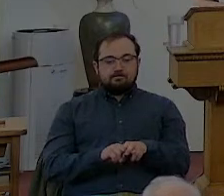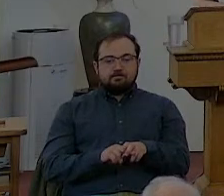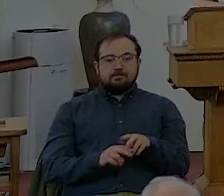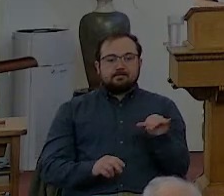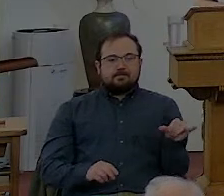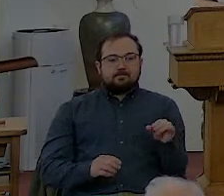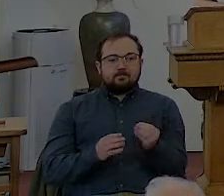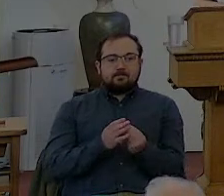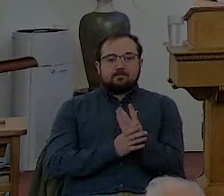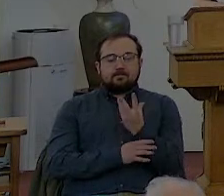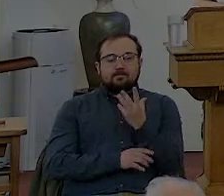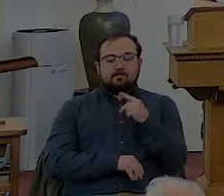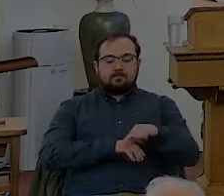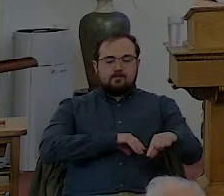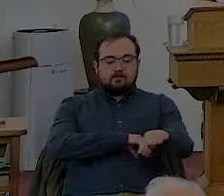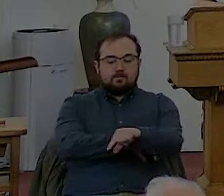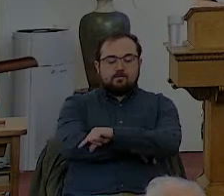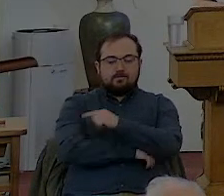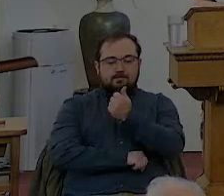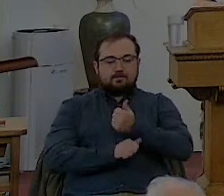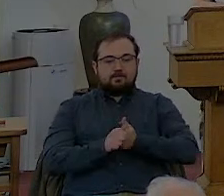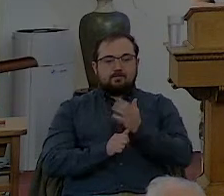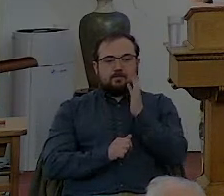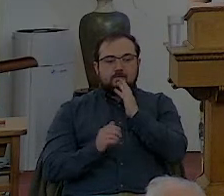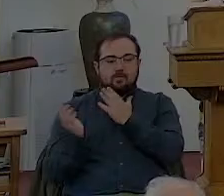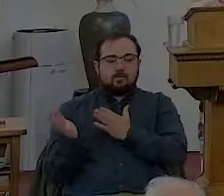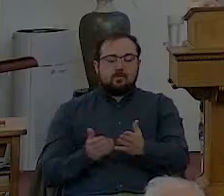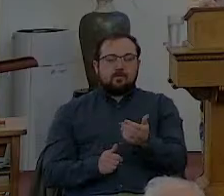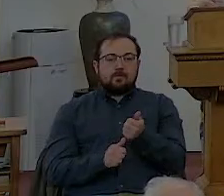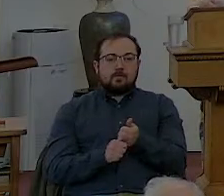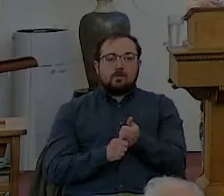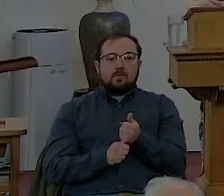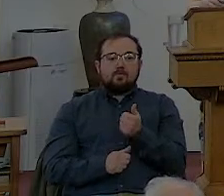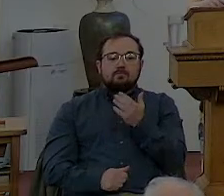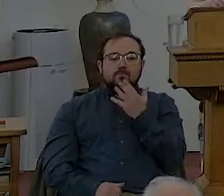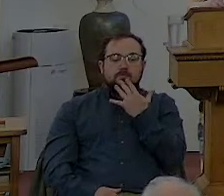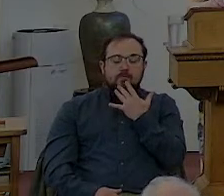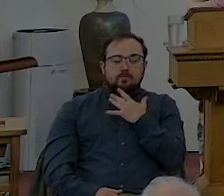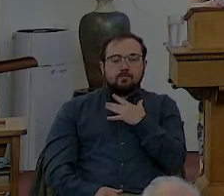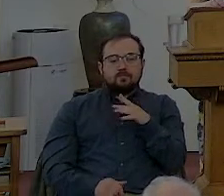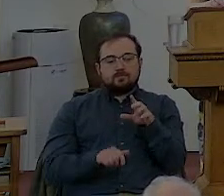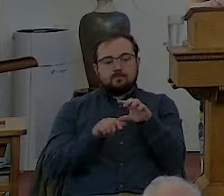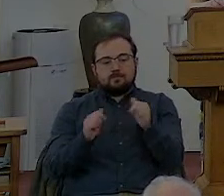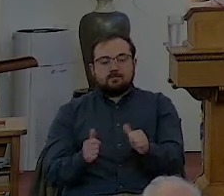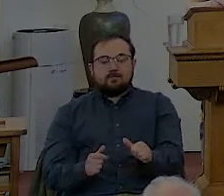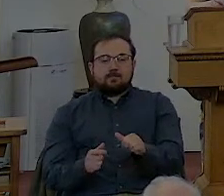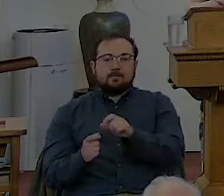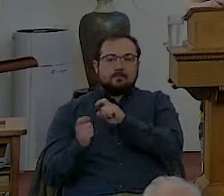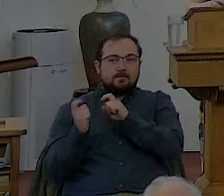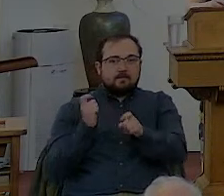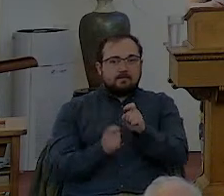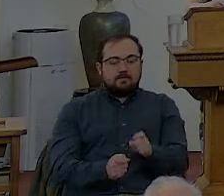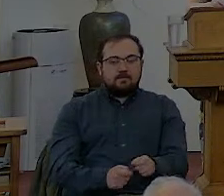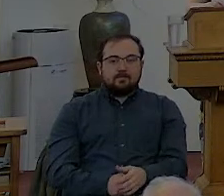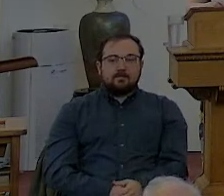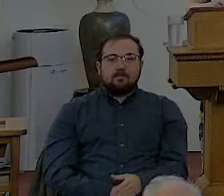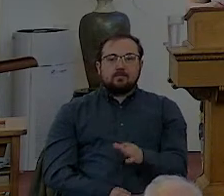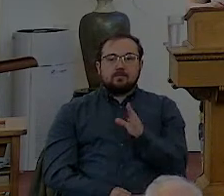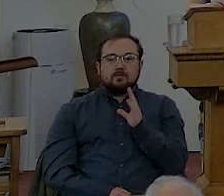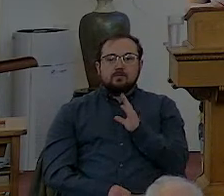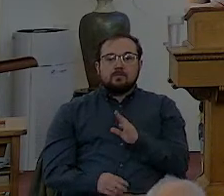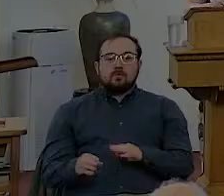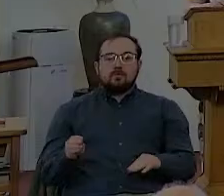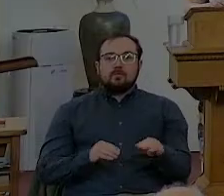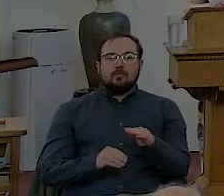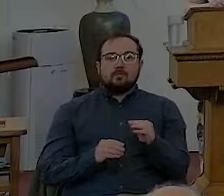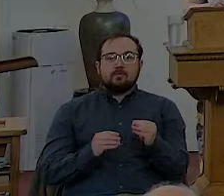in a garden, we will each bring our own colors, shapes, and gifts. We will move freely to honor